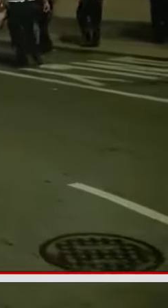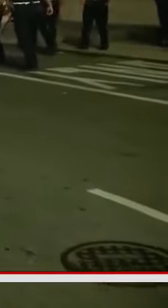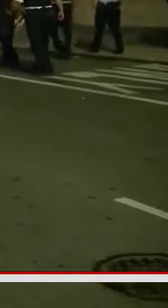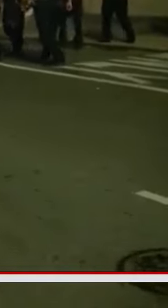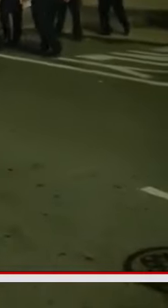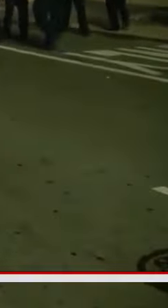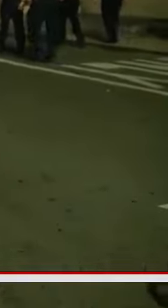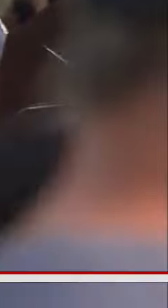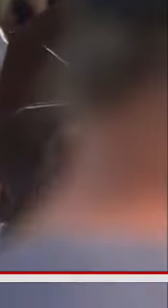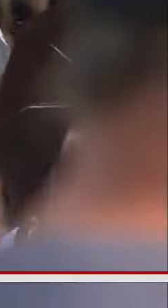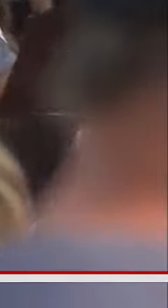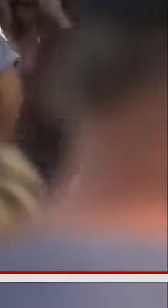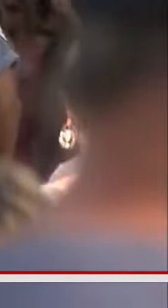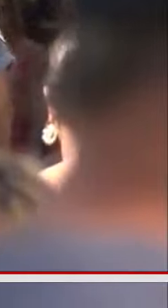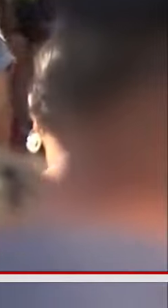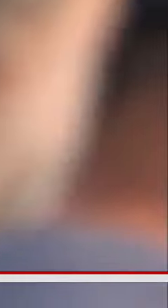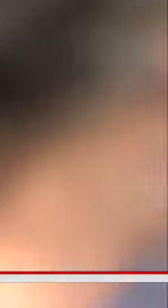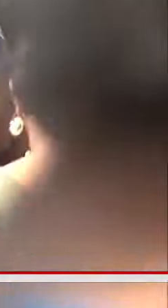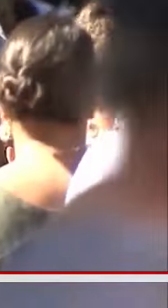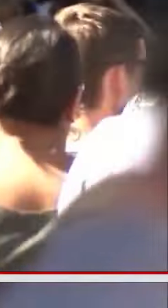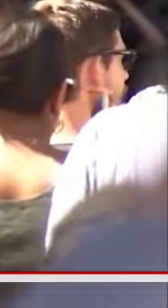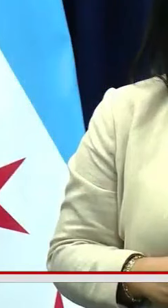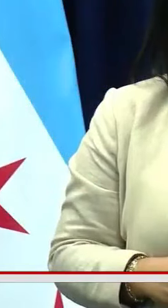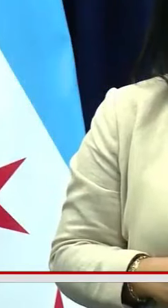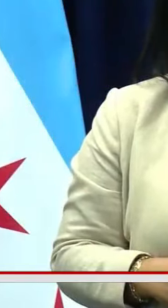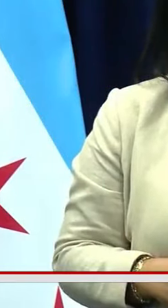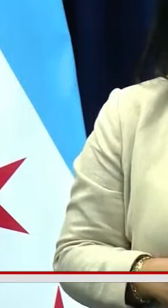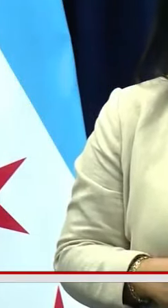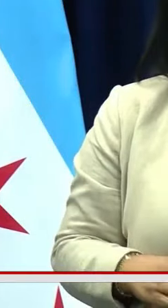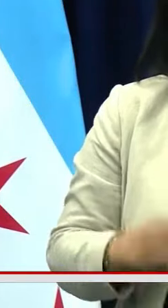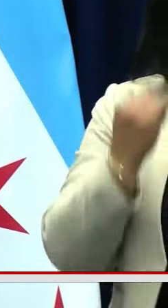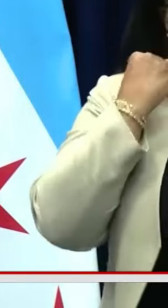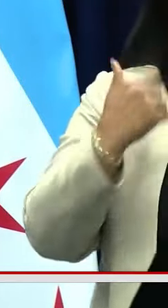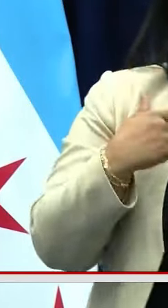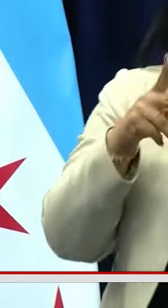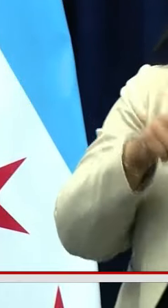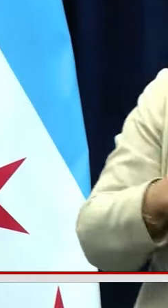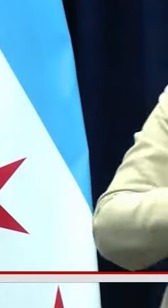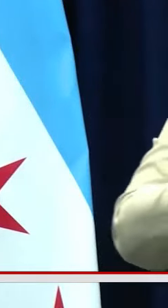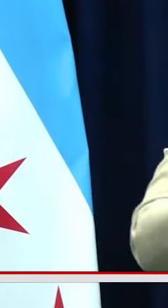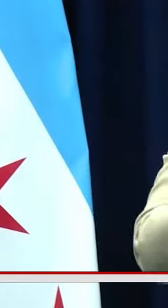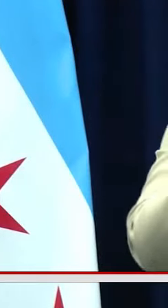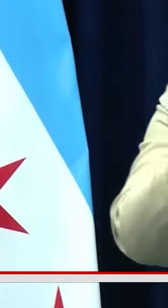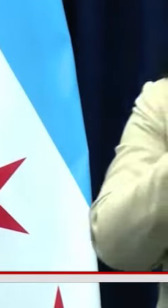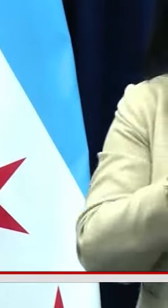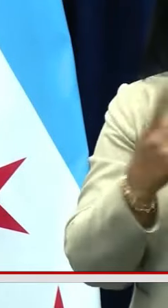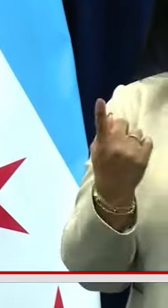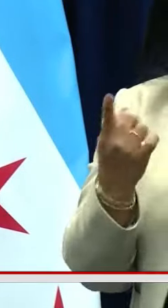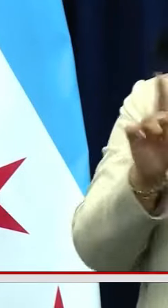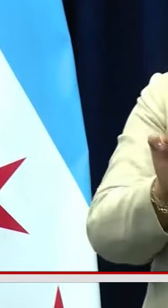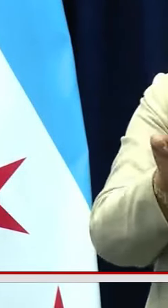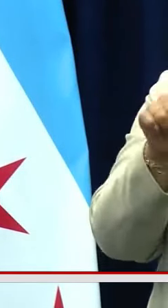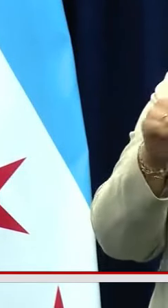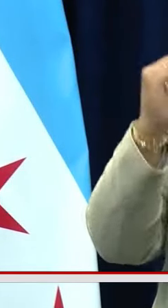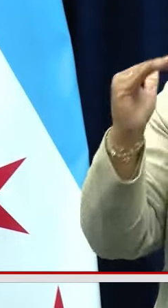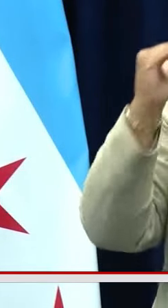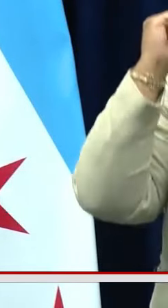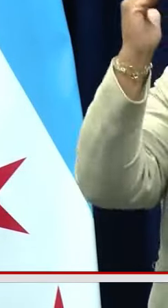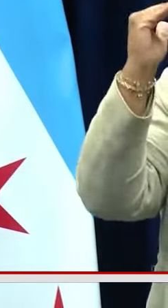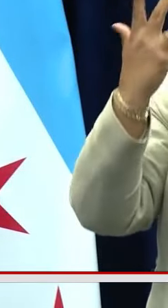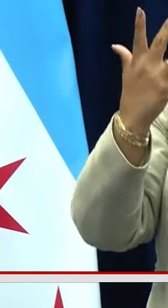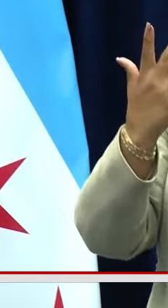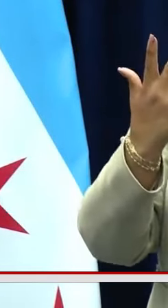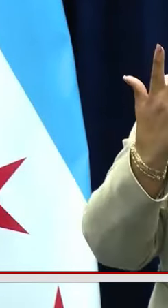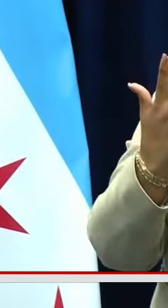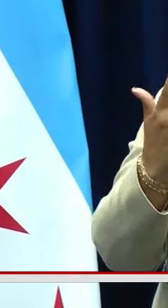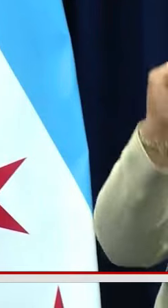ordinance like this would be too confusing to enforce. If a young person has to be accompanied by an adult, what